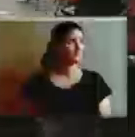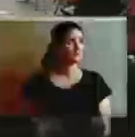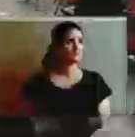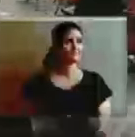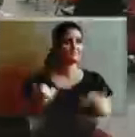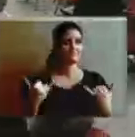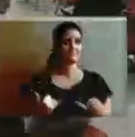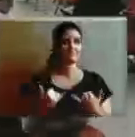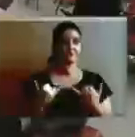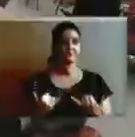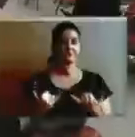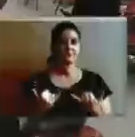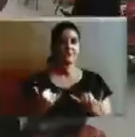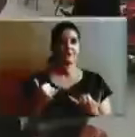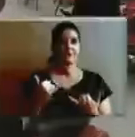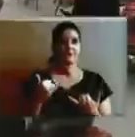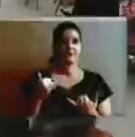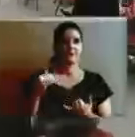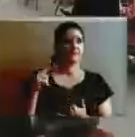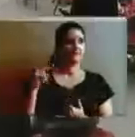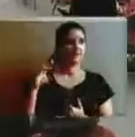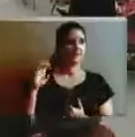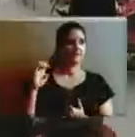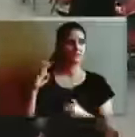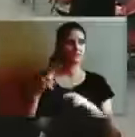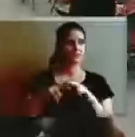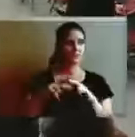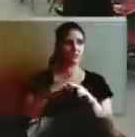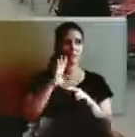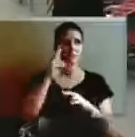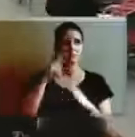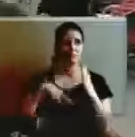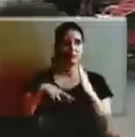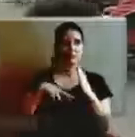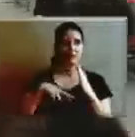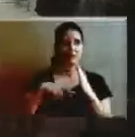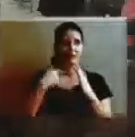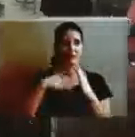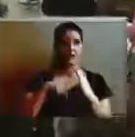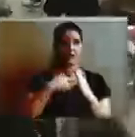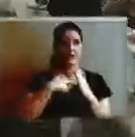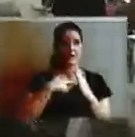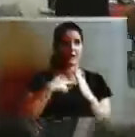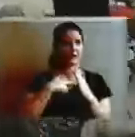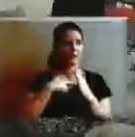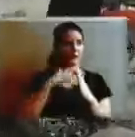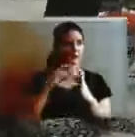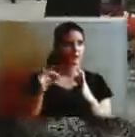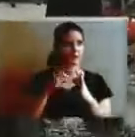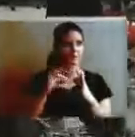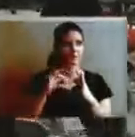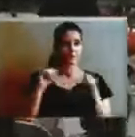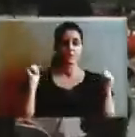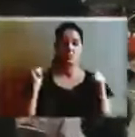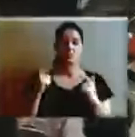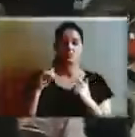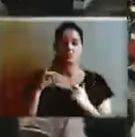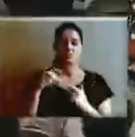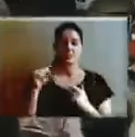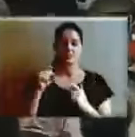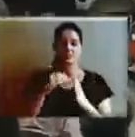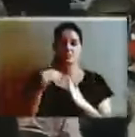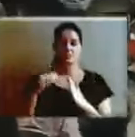At this time, Vice Chair Carol Haddad will read our vision statement. All JCPS students